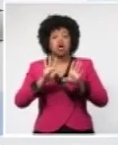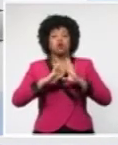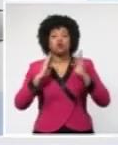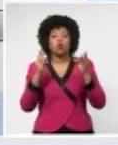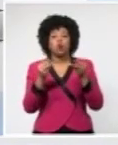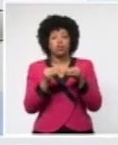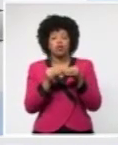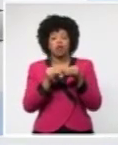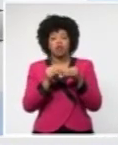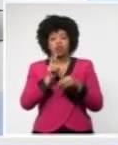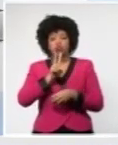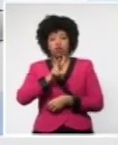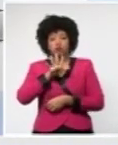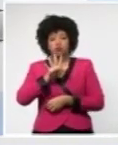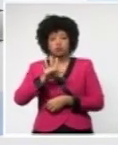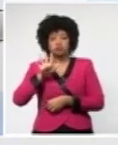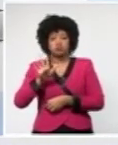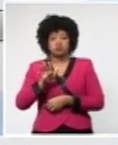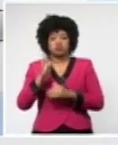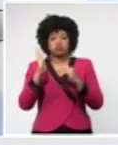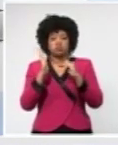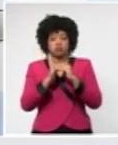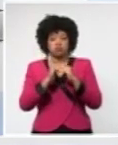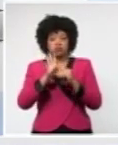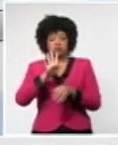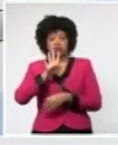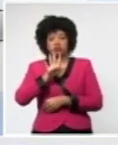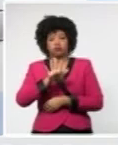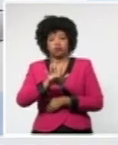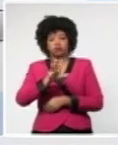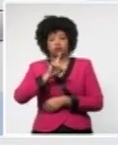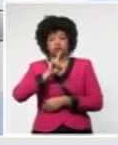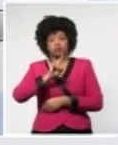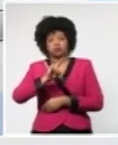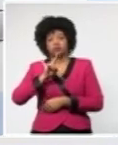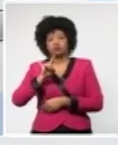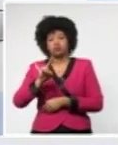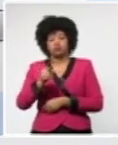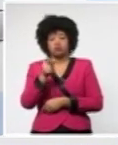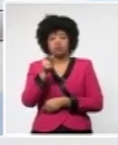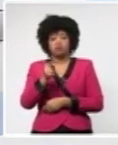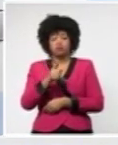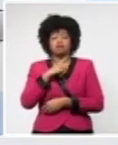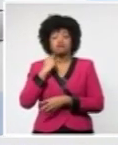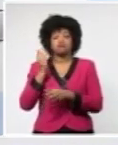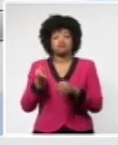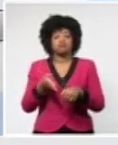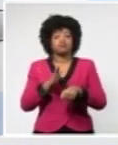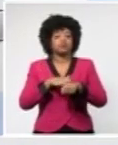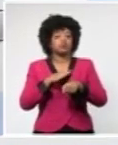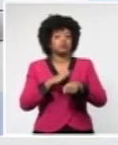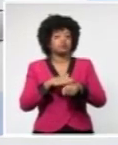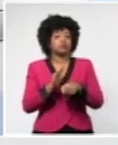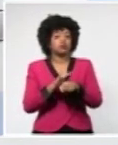4.69. And this is the information we had today on the behavior of the pandemic in Cuba and in the